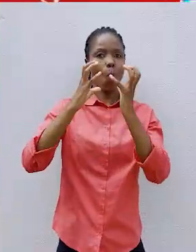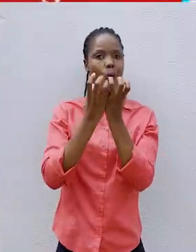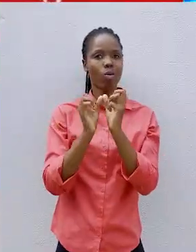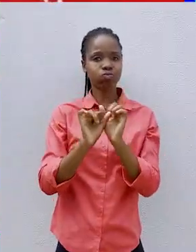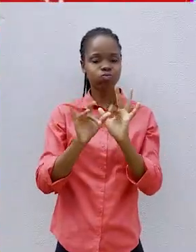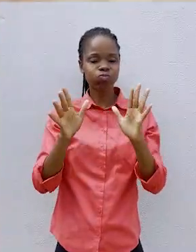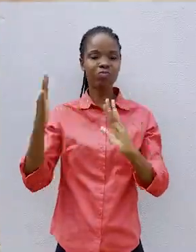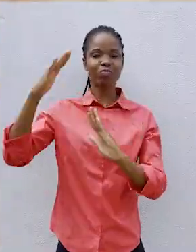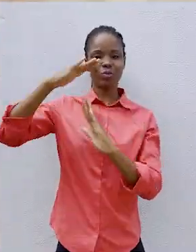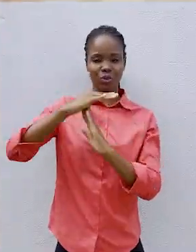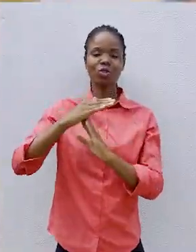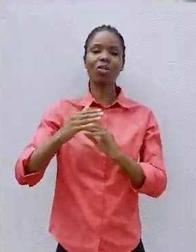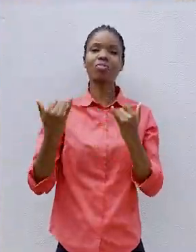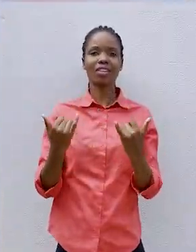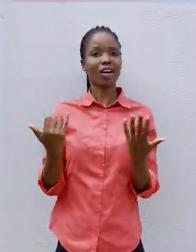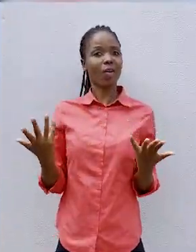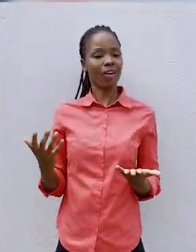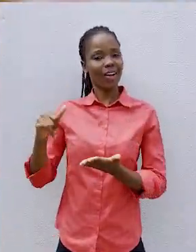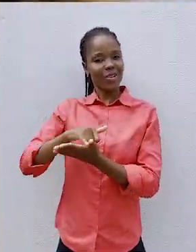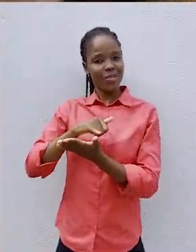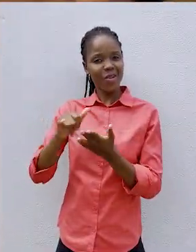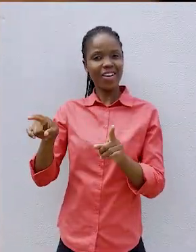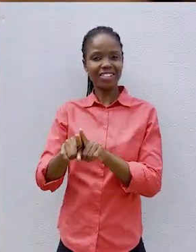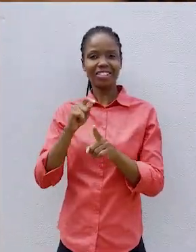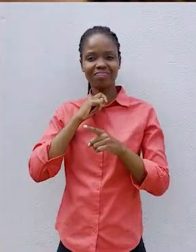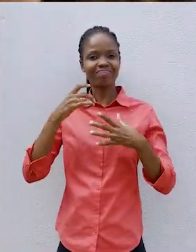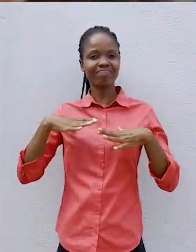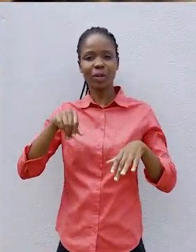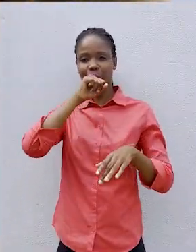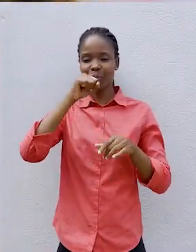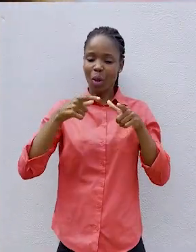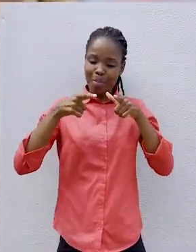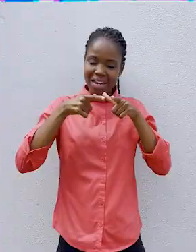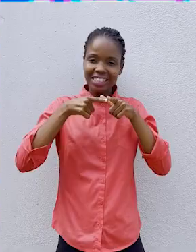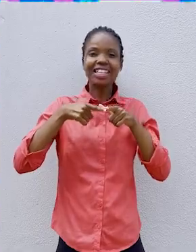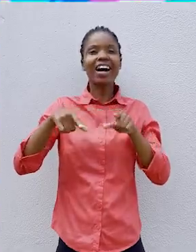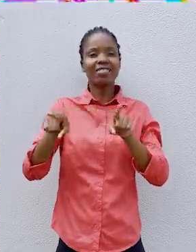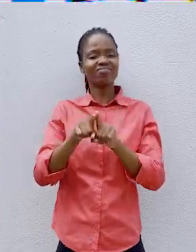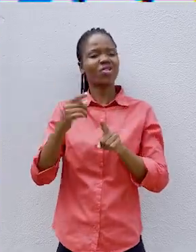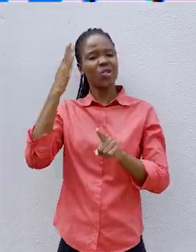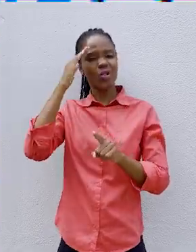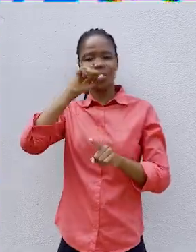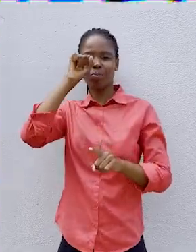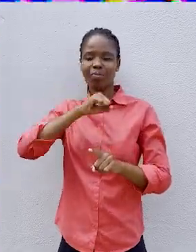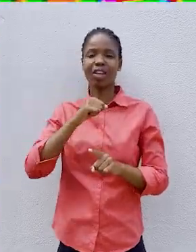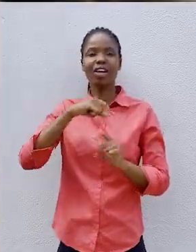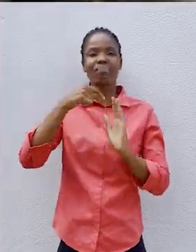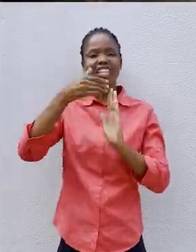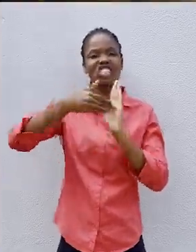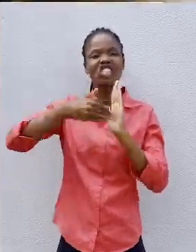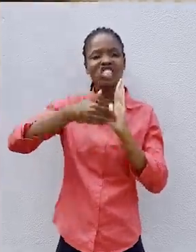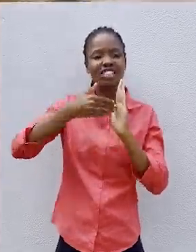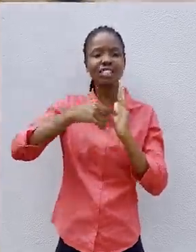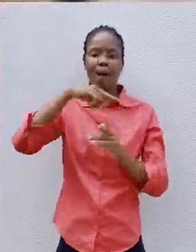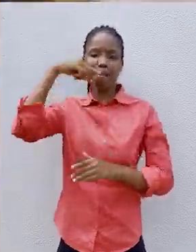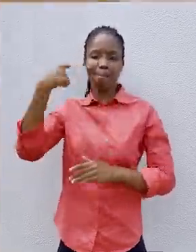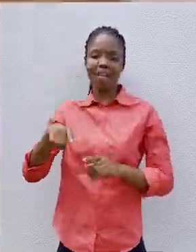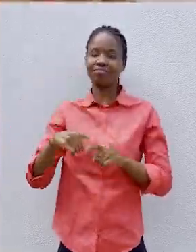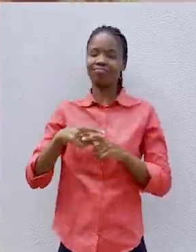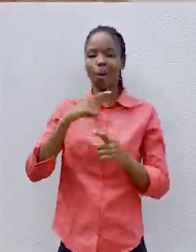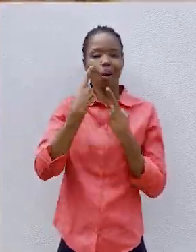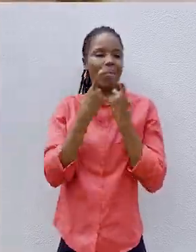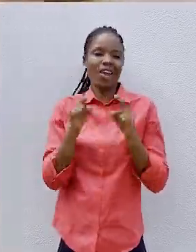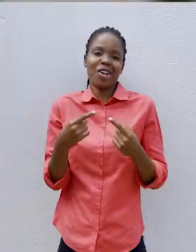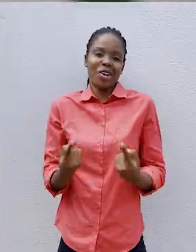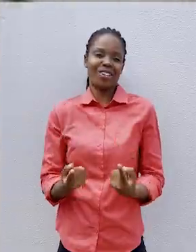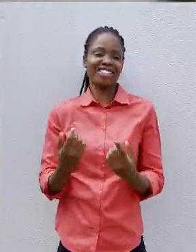becoming the globe's number one soft brand. We're in New York. We're at Joe's Pizza. We're getting the classic cheese combo, so I